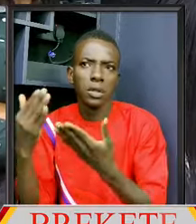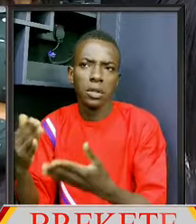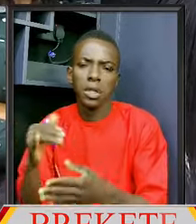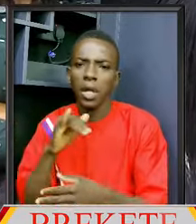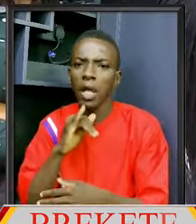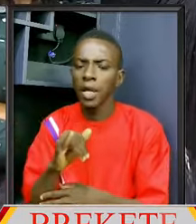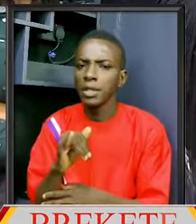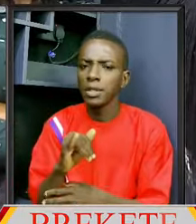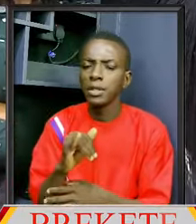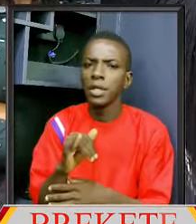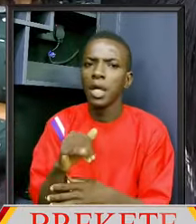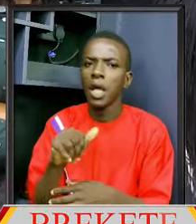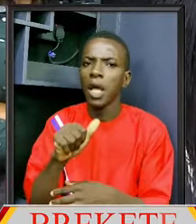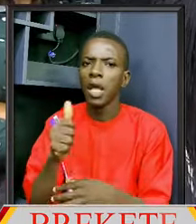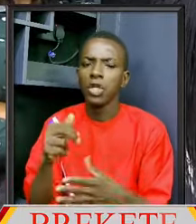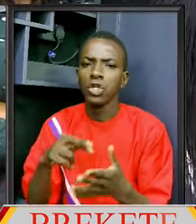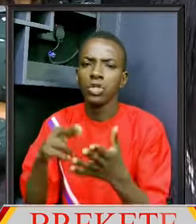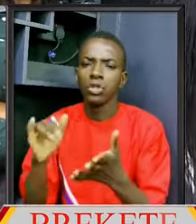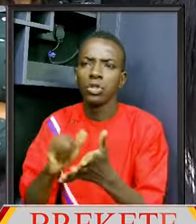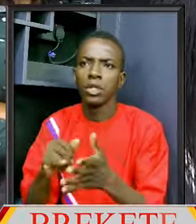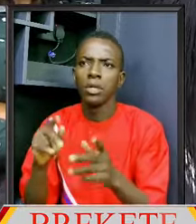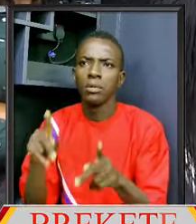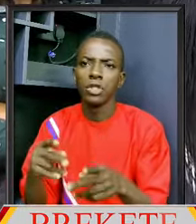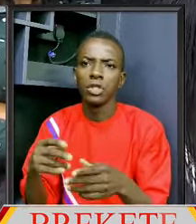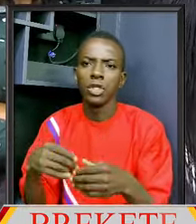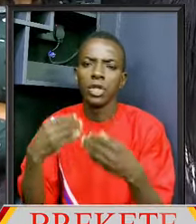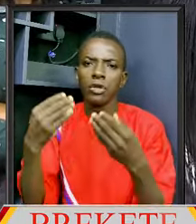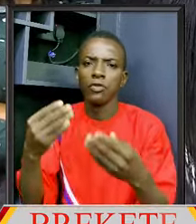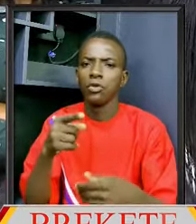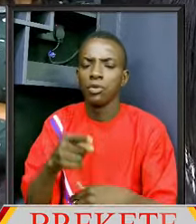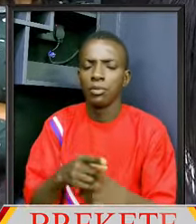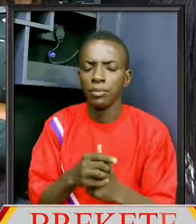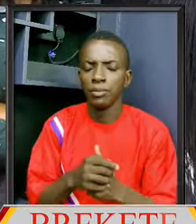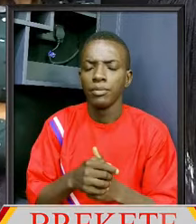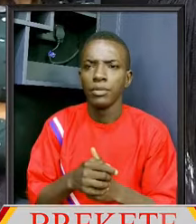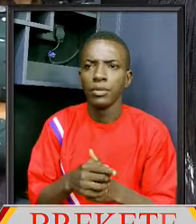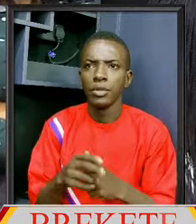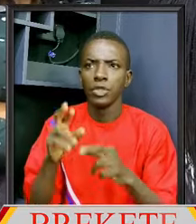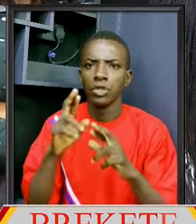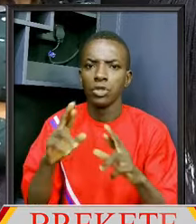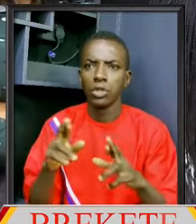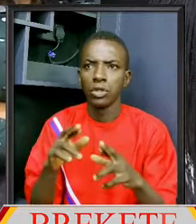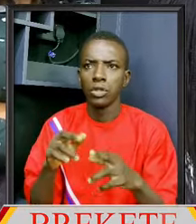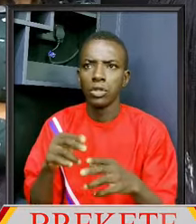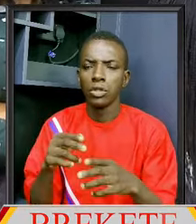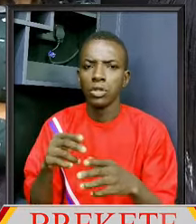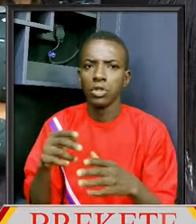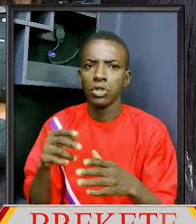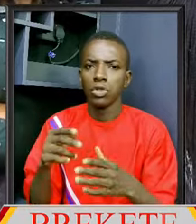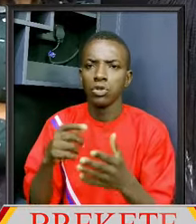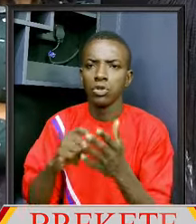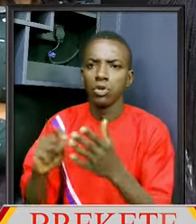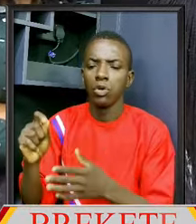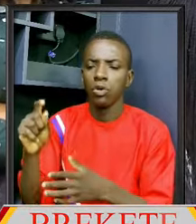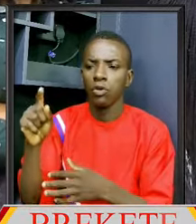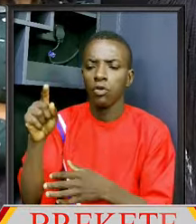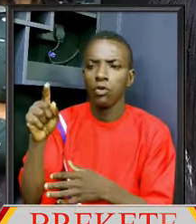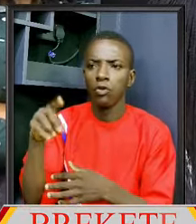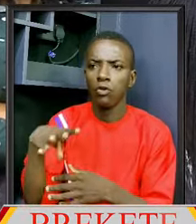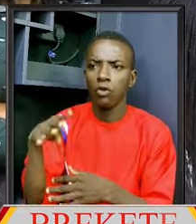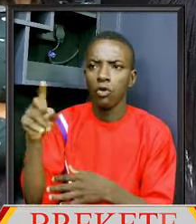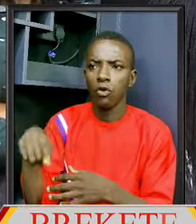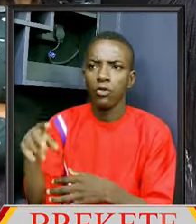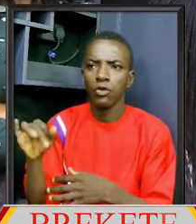say, any result where Percy give you, check and say is score 4/4. What do we